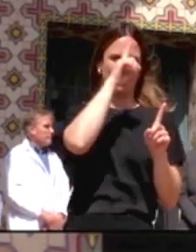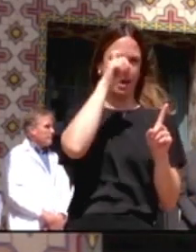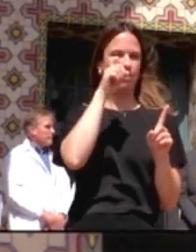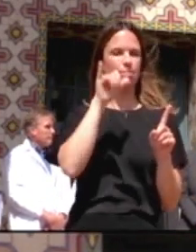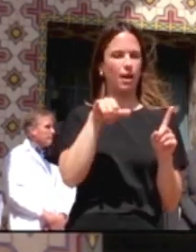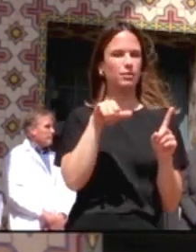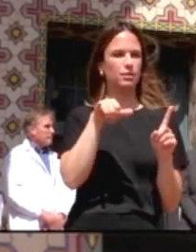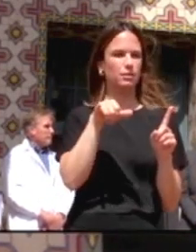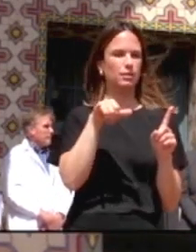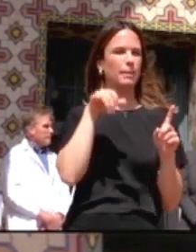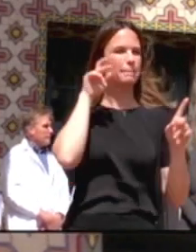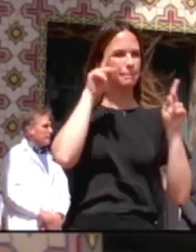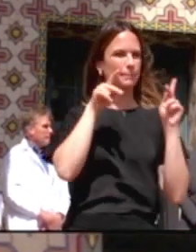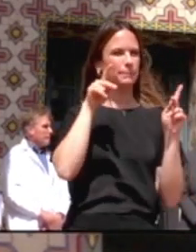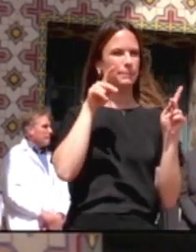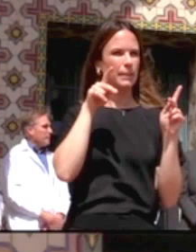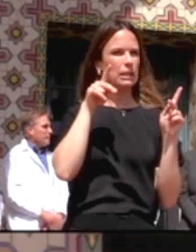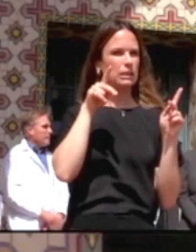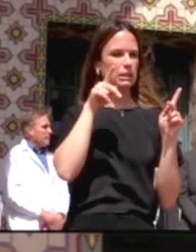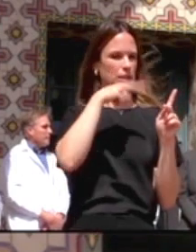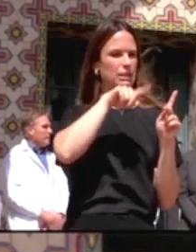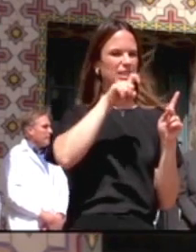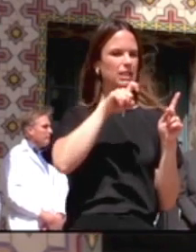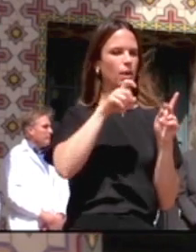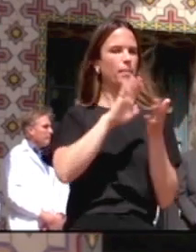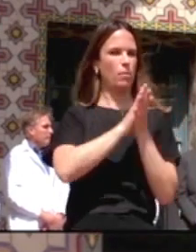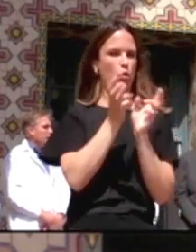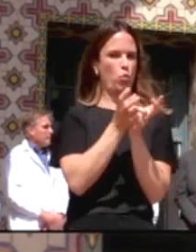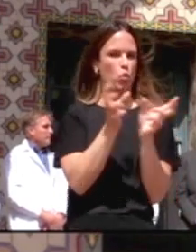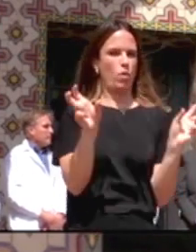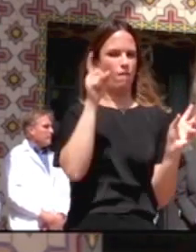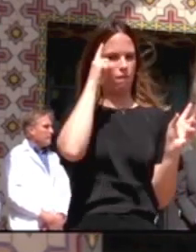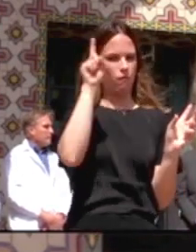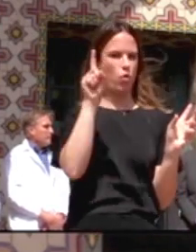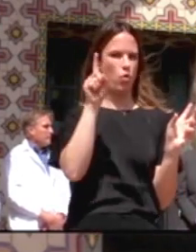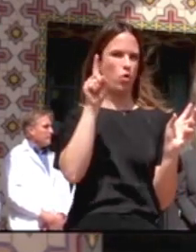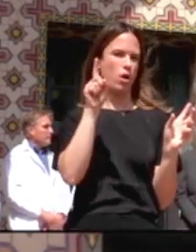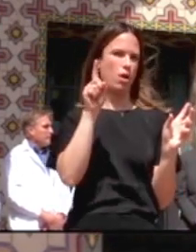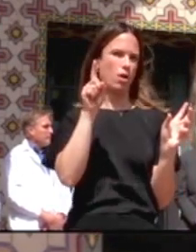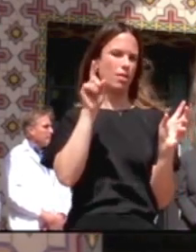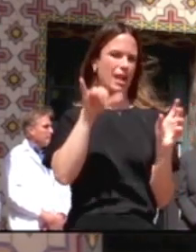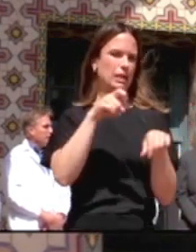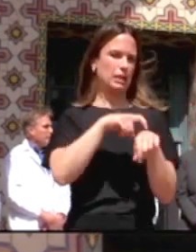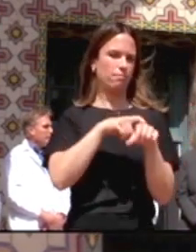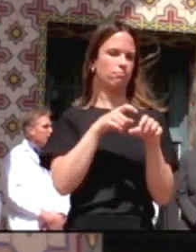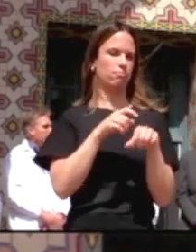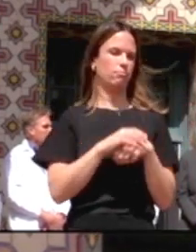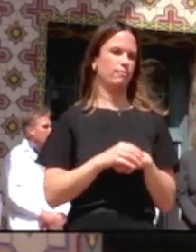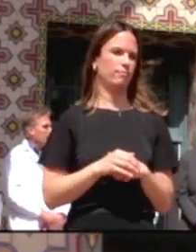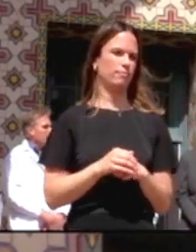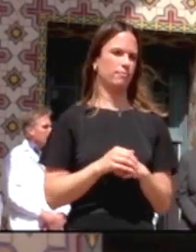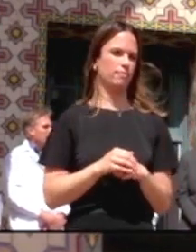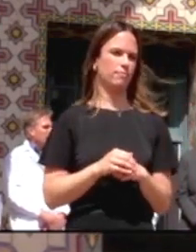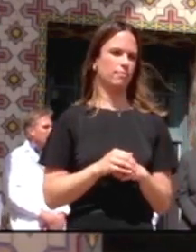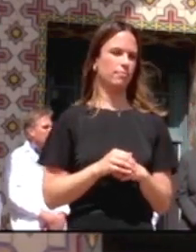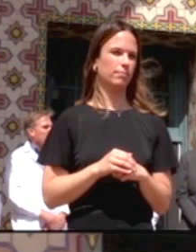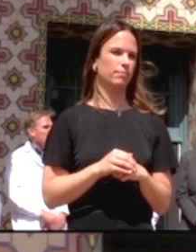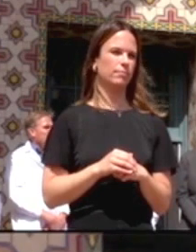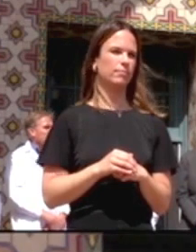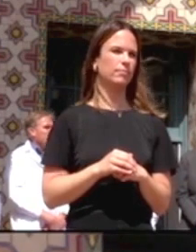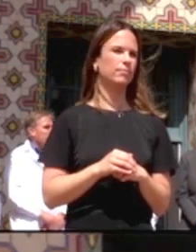would be people that would need to quarantine for the regular quarantine period. Thanks. Thank